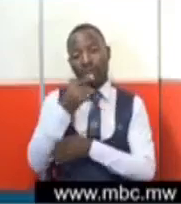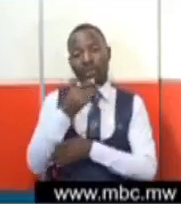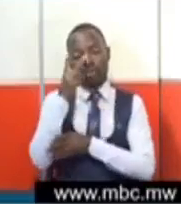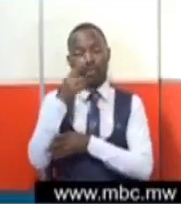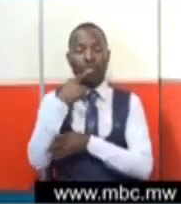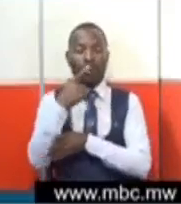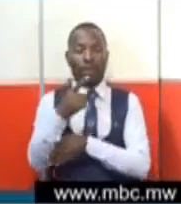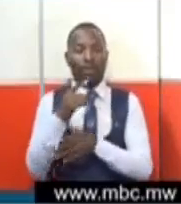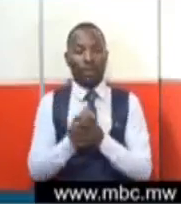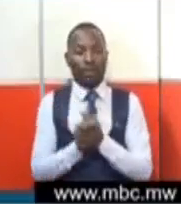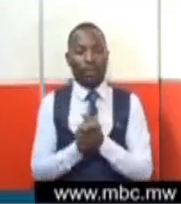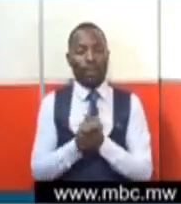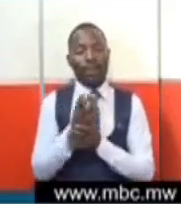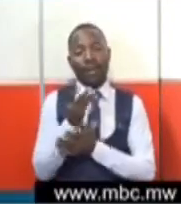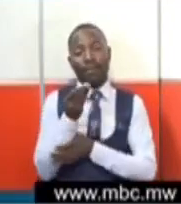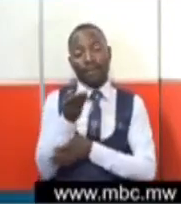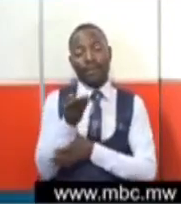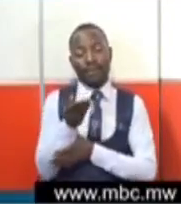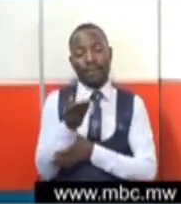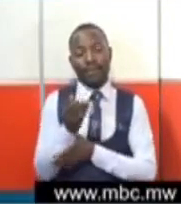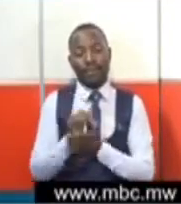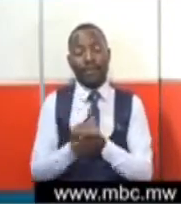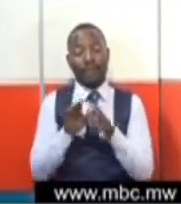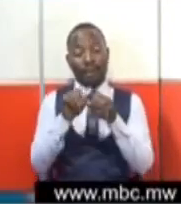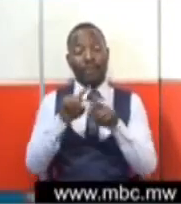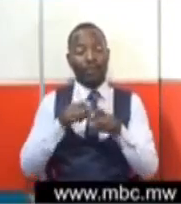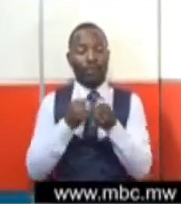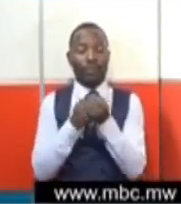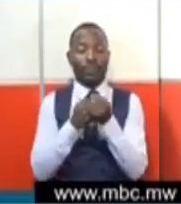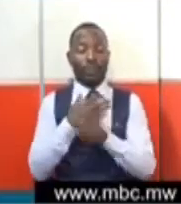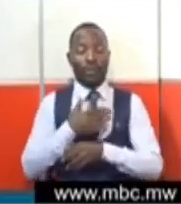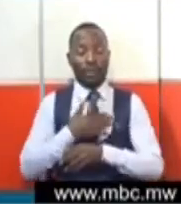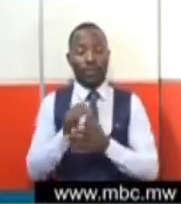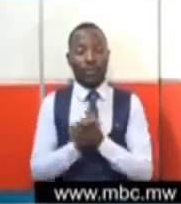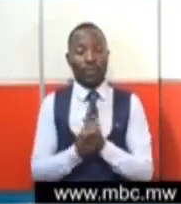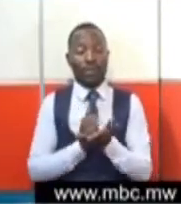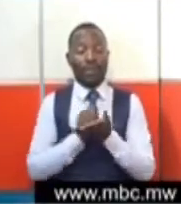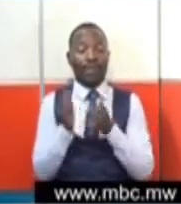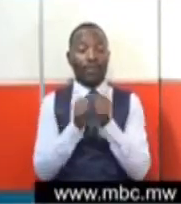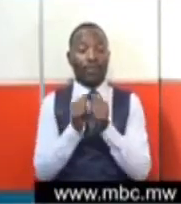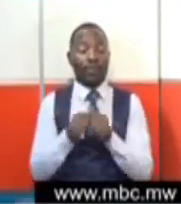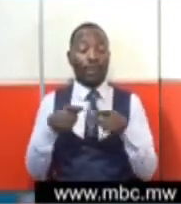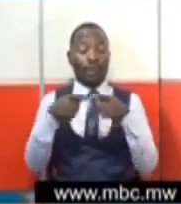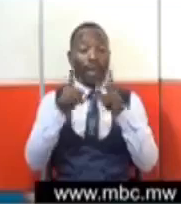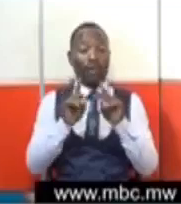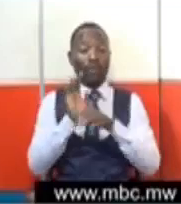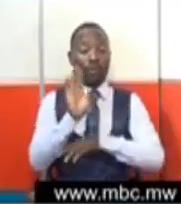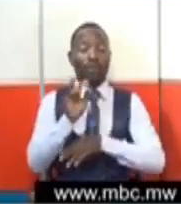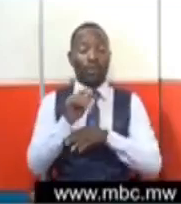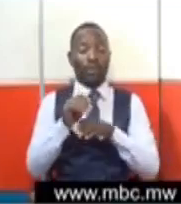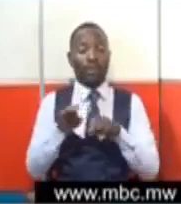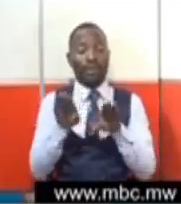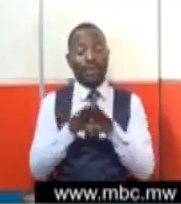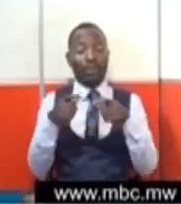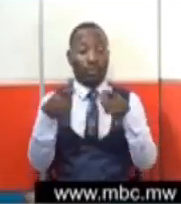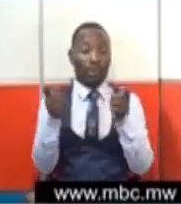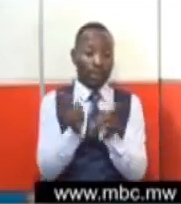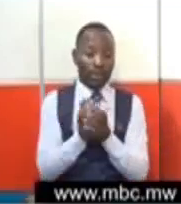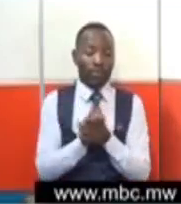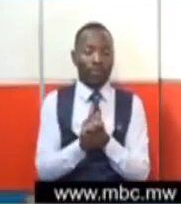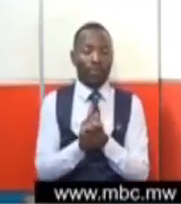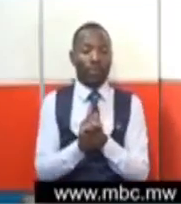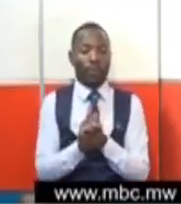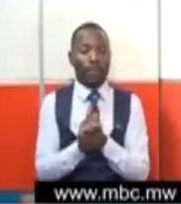indicated that the monies that we are going to get from our sponsorship, it has to benefit the rightful people. I'm talking of the teams, I'm talking of the